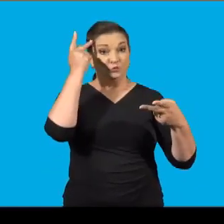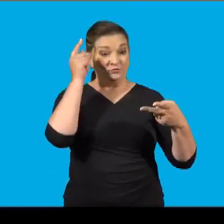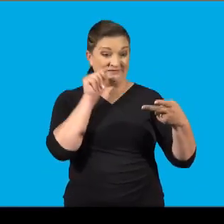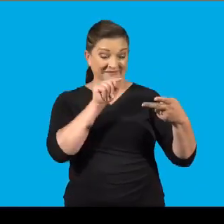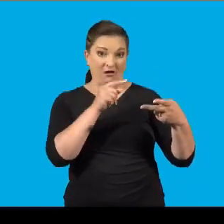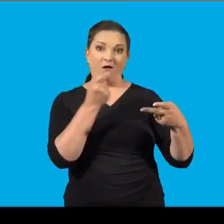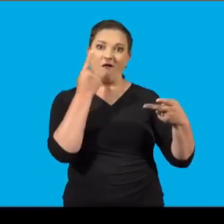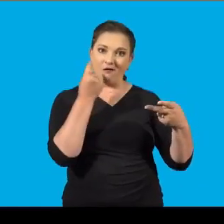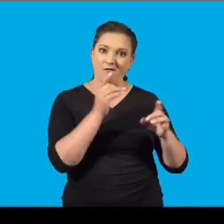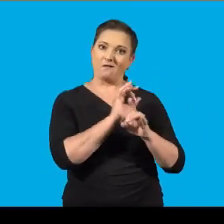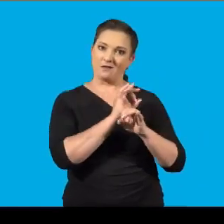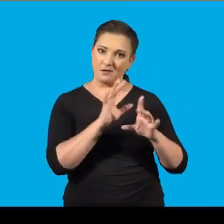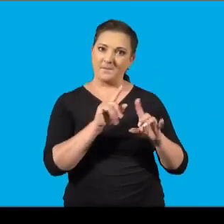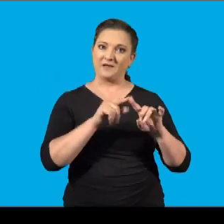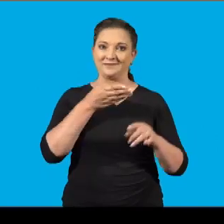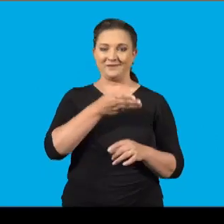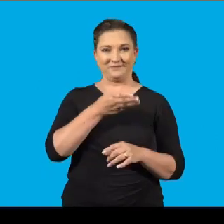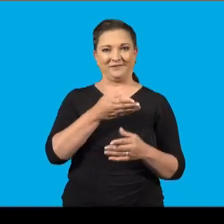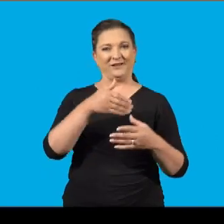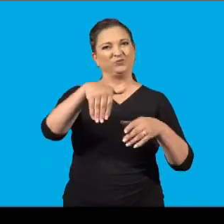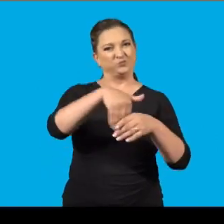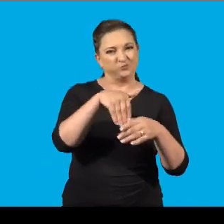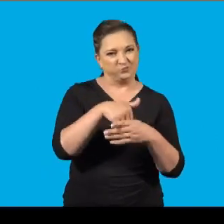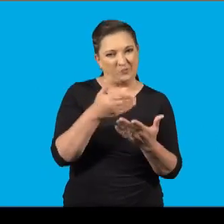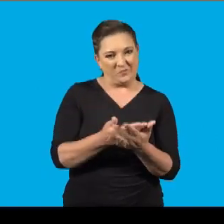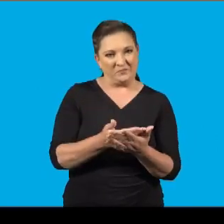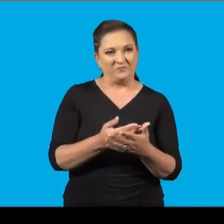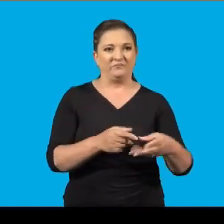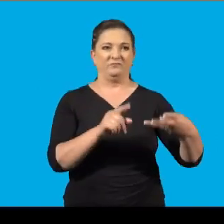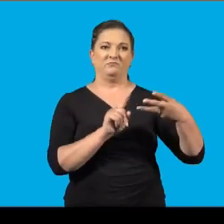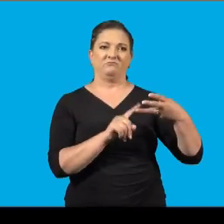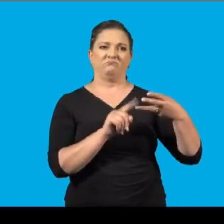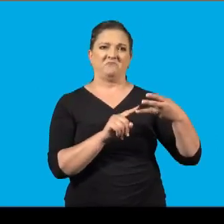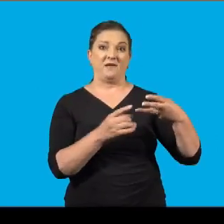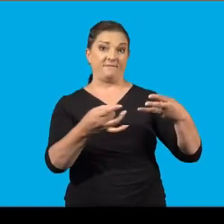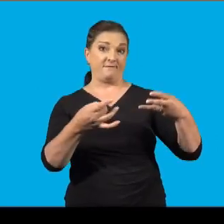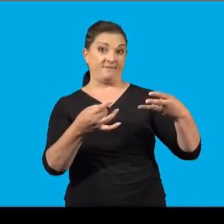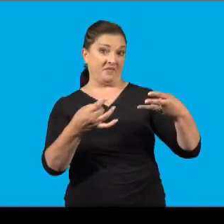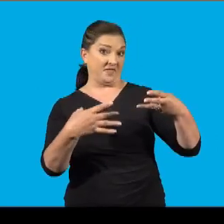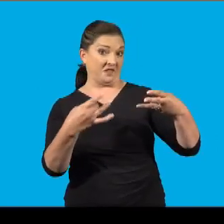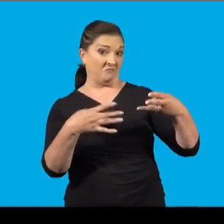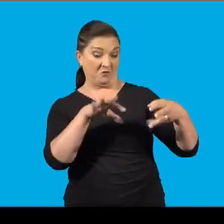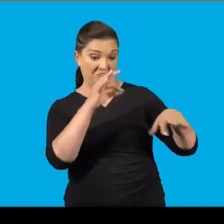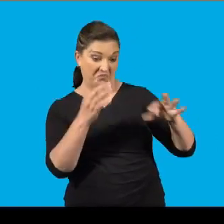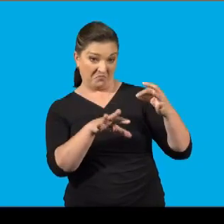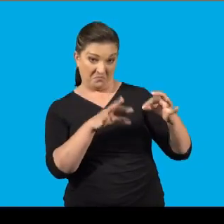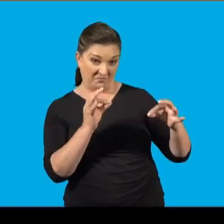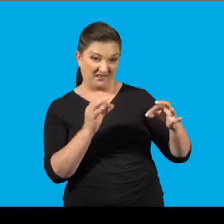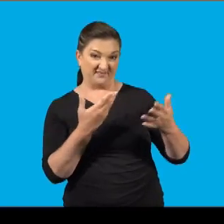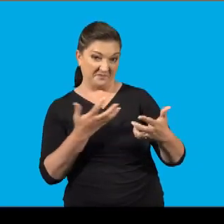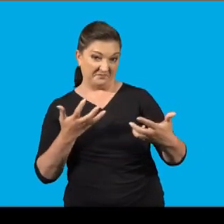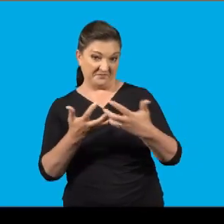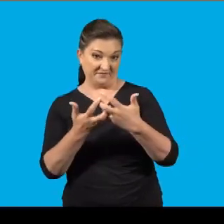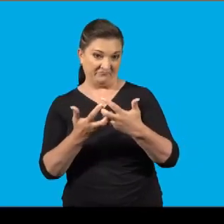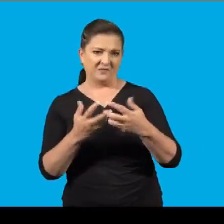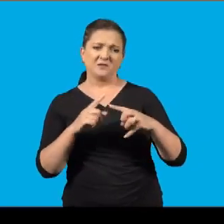to interpret, very important, to interpret information in the sources, how to extract relevant information from the sources, how